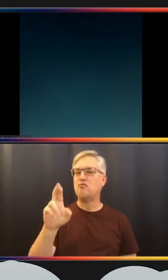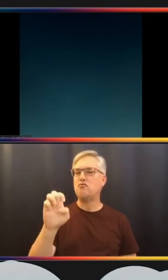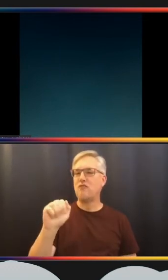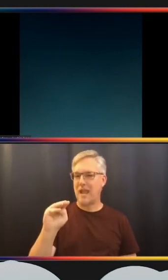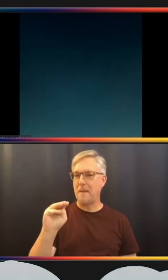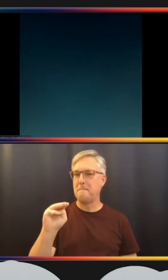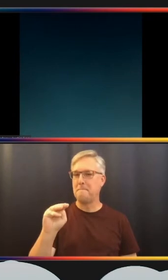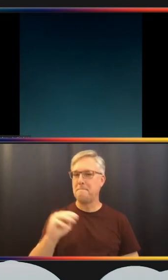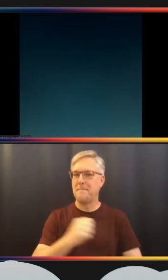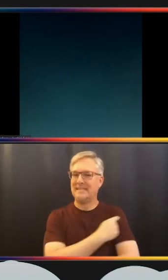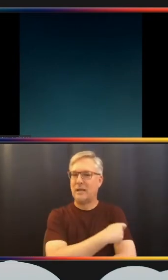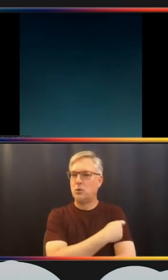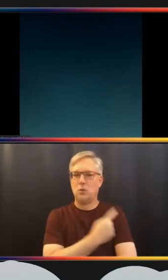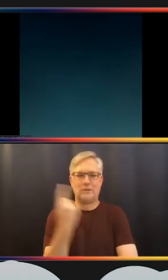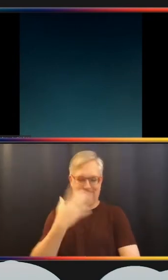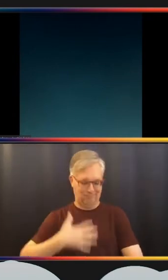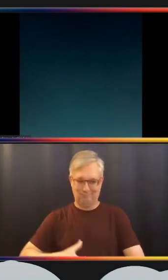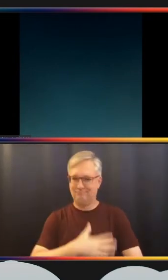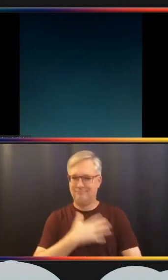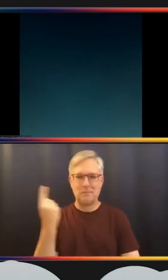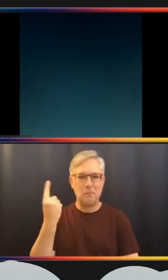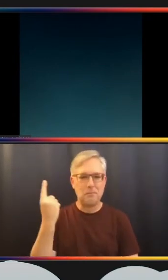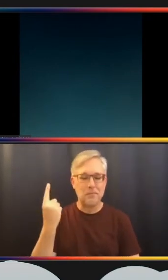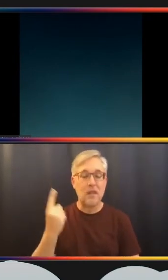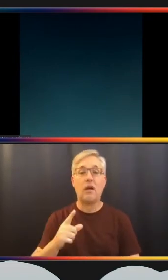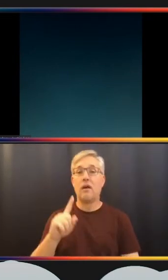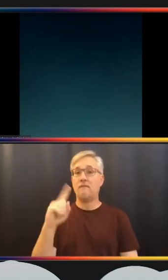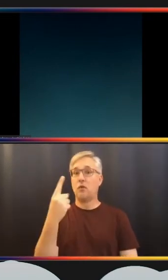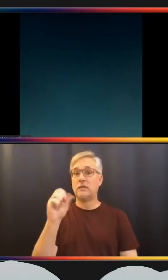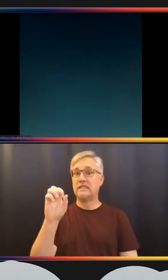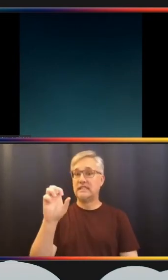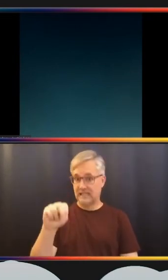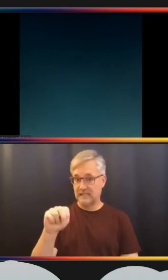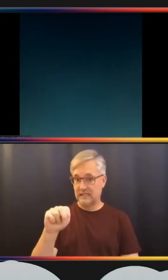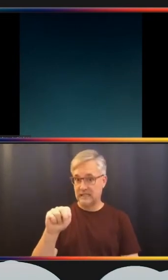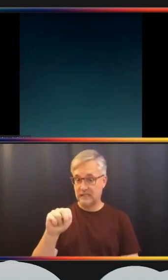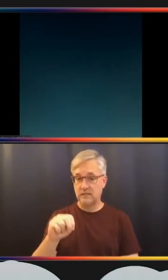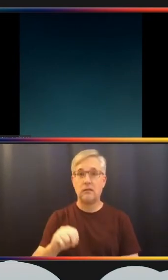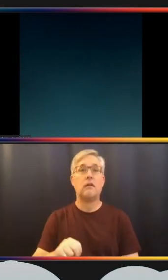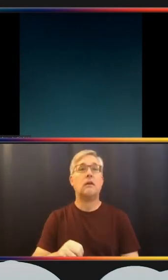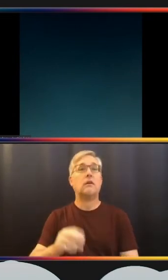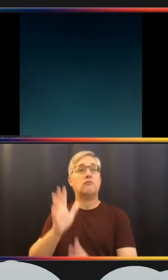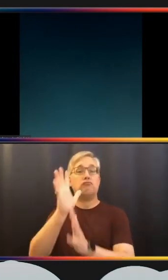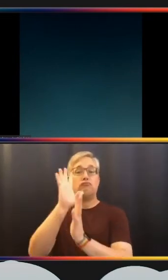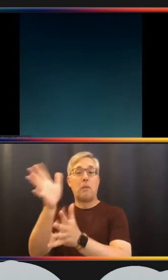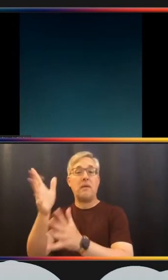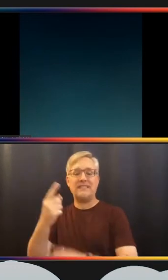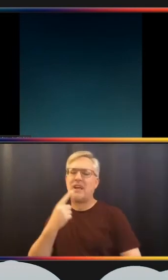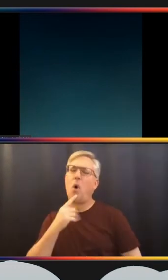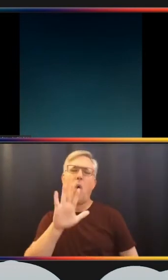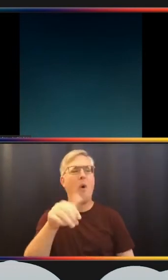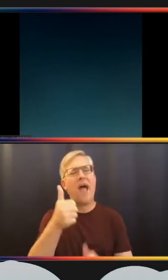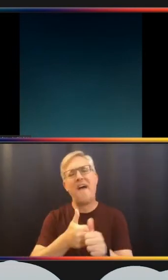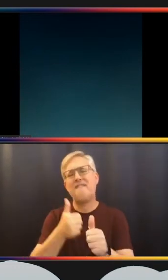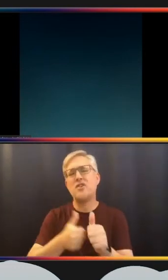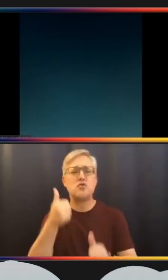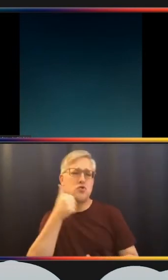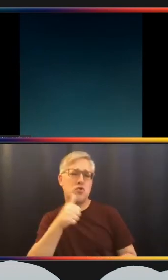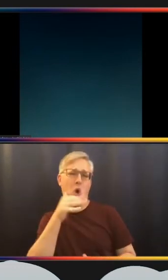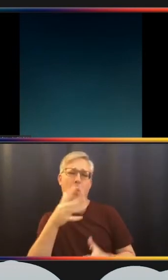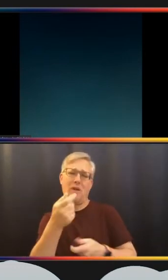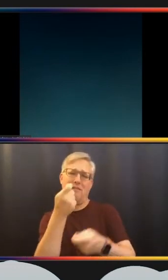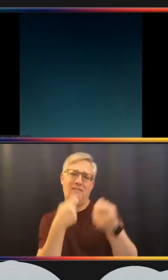Elena says that season one, when Lydia's saying, oh, like every girl's going to want to be in your dress. And Elena says, Dare to